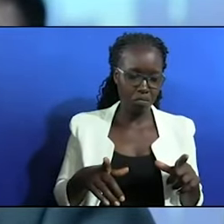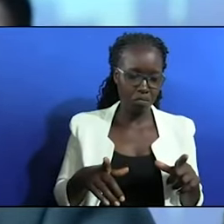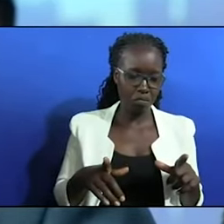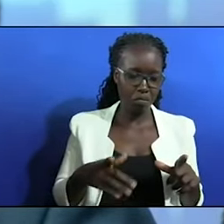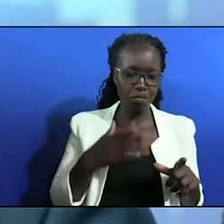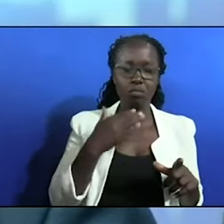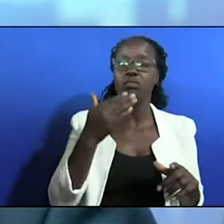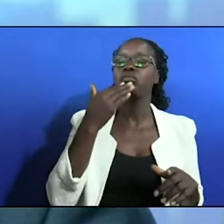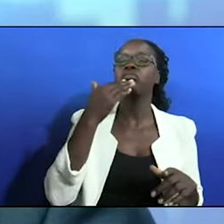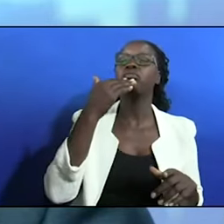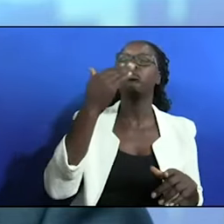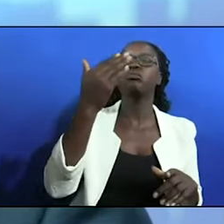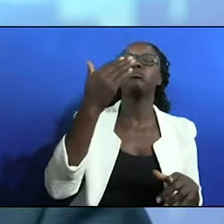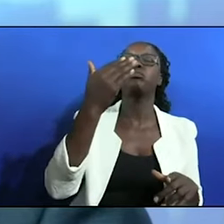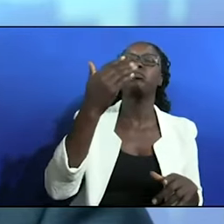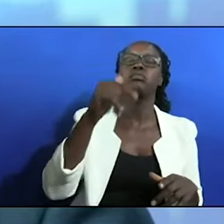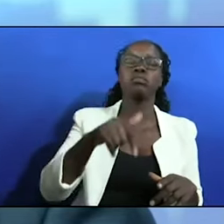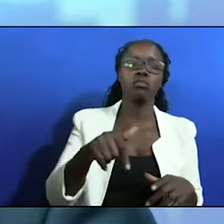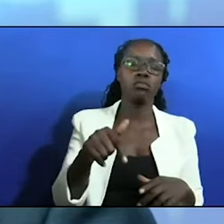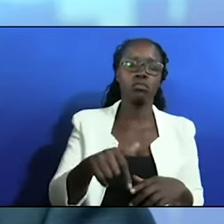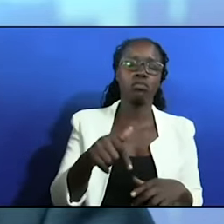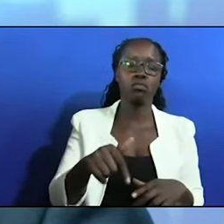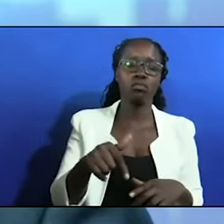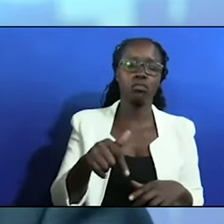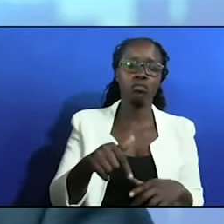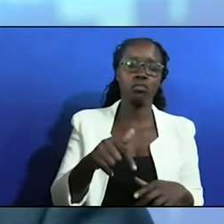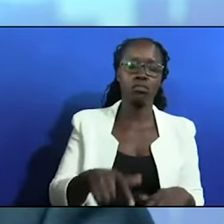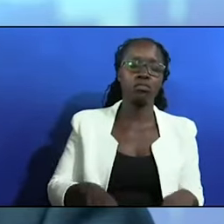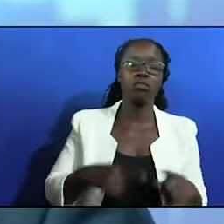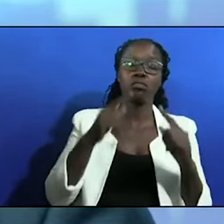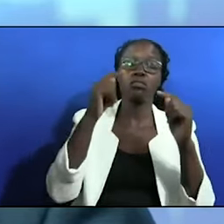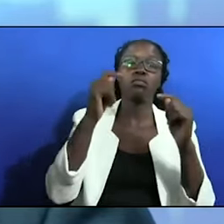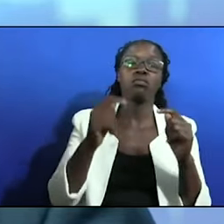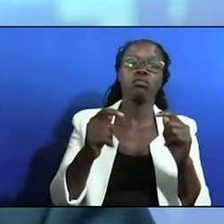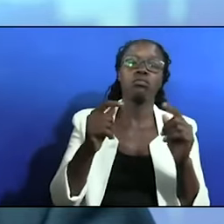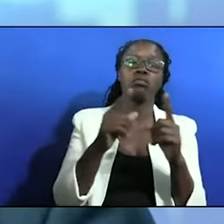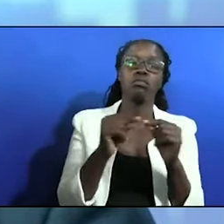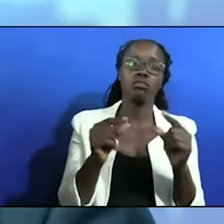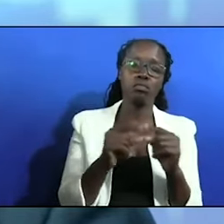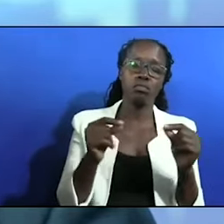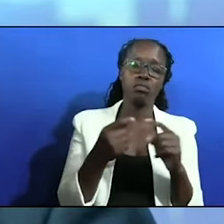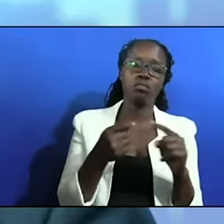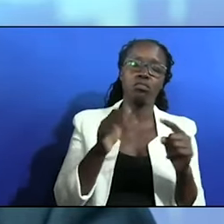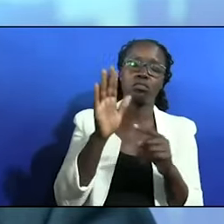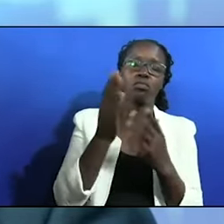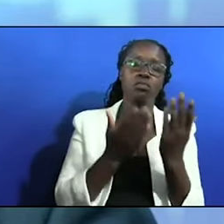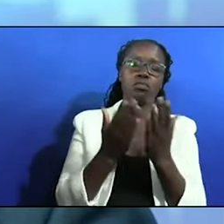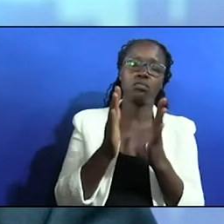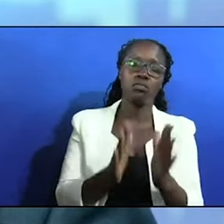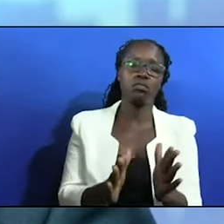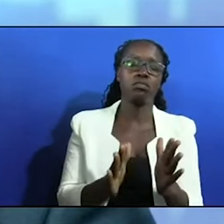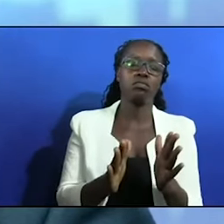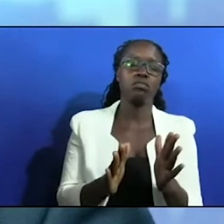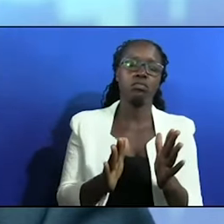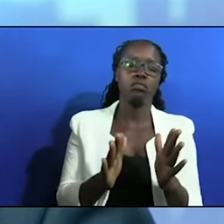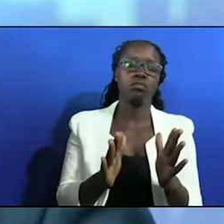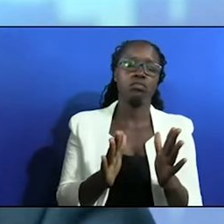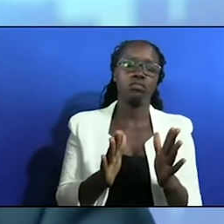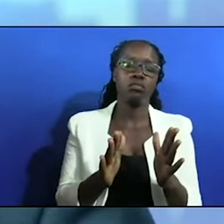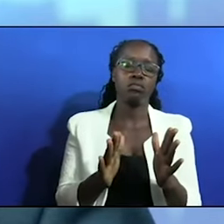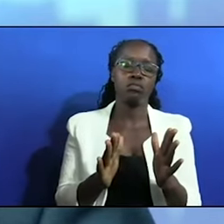we want to thank you for this live testimony message from your servant.